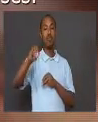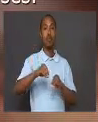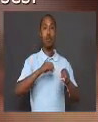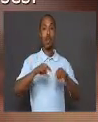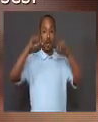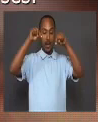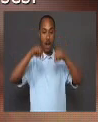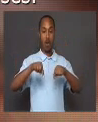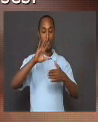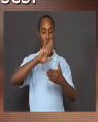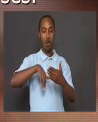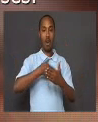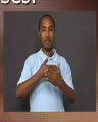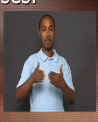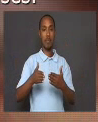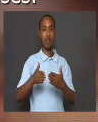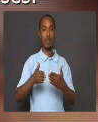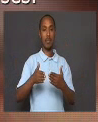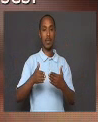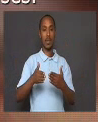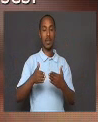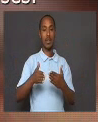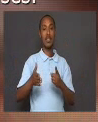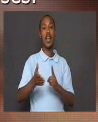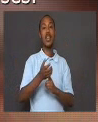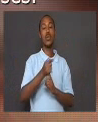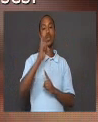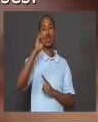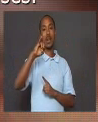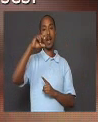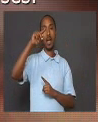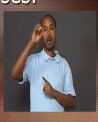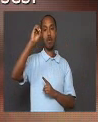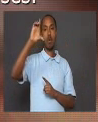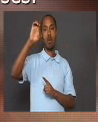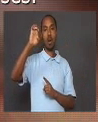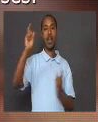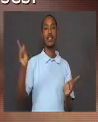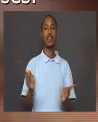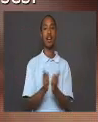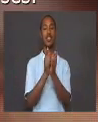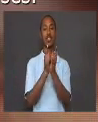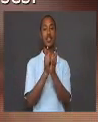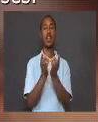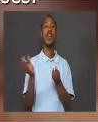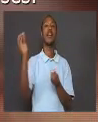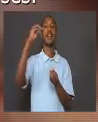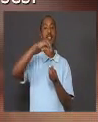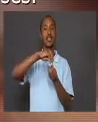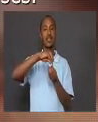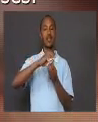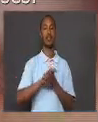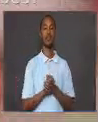moving down the column, the induced dipole-dipole interaction